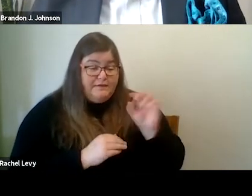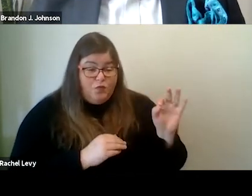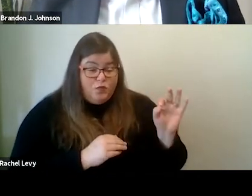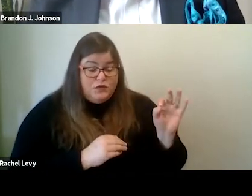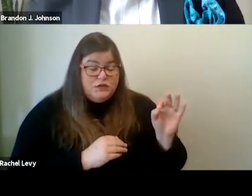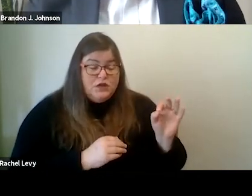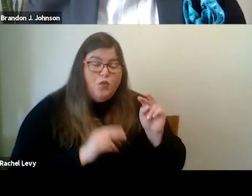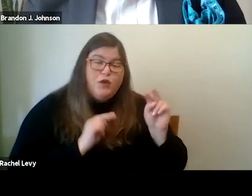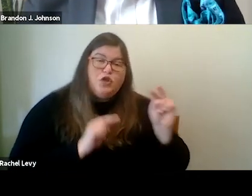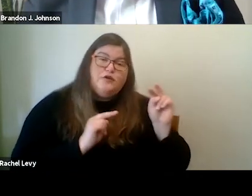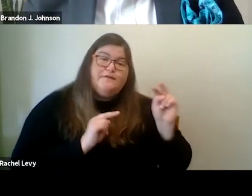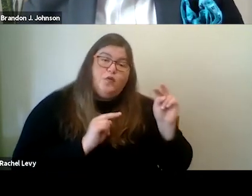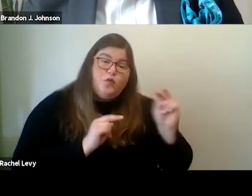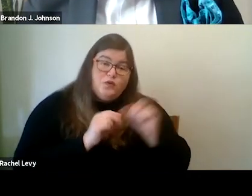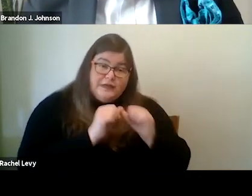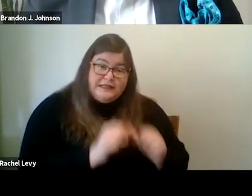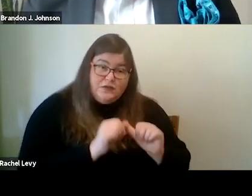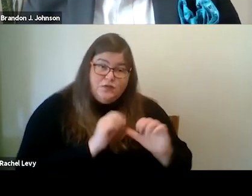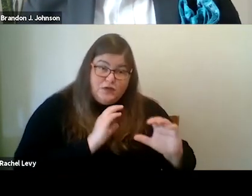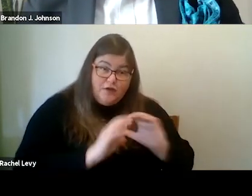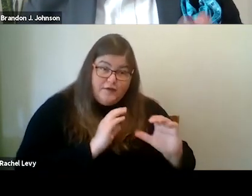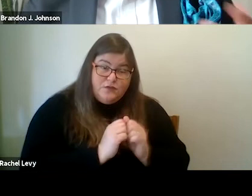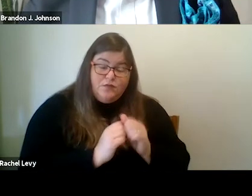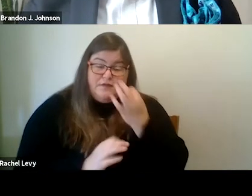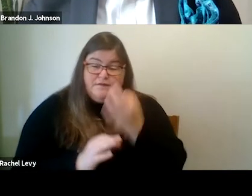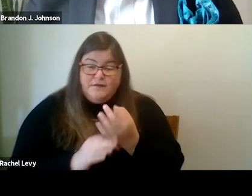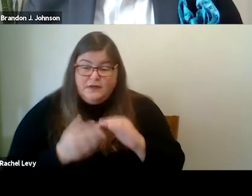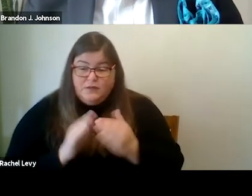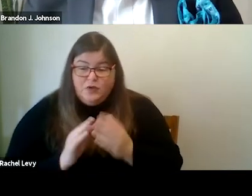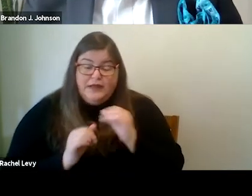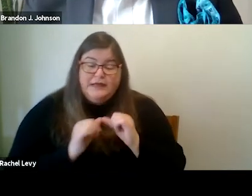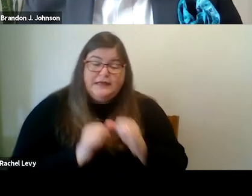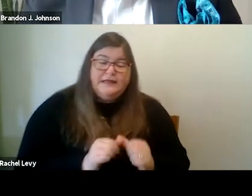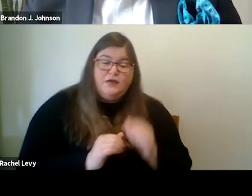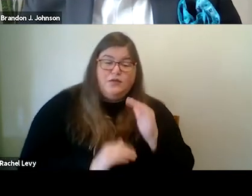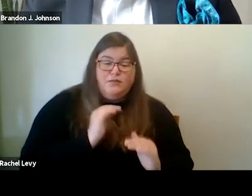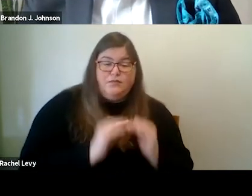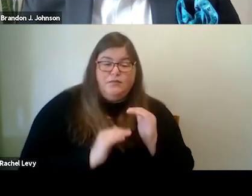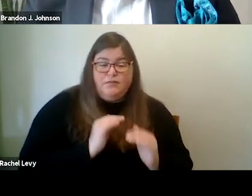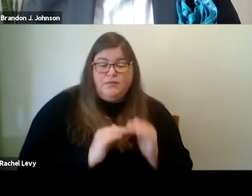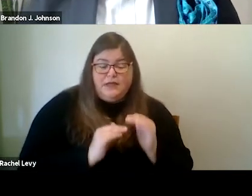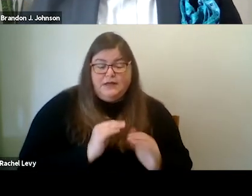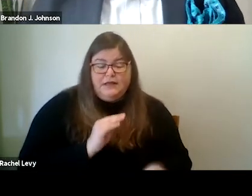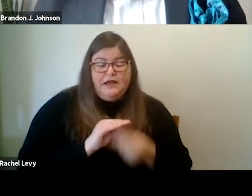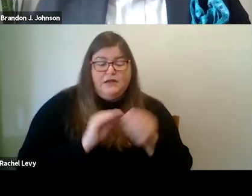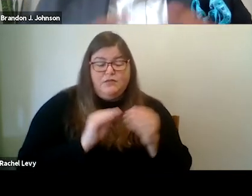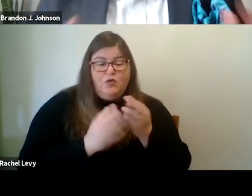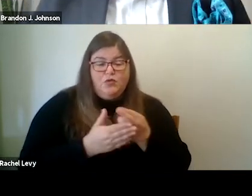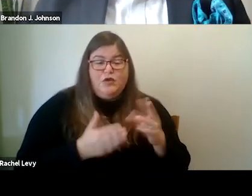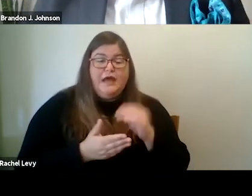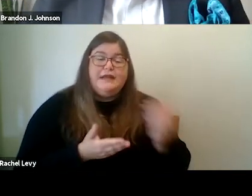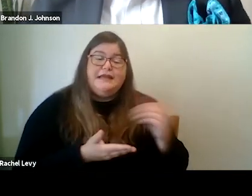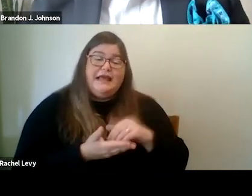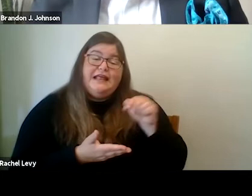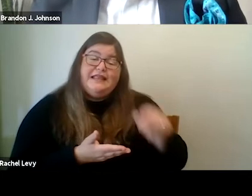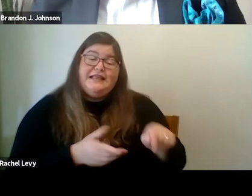looking forward to continuing these conversations with faith communities, continuing to build upon resources. And again, this also